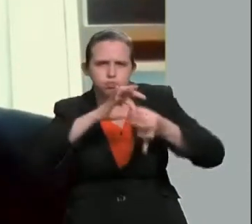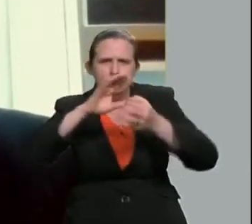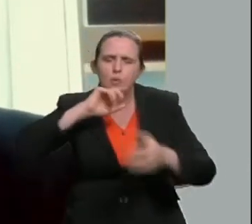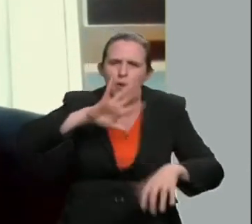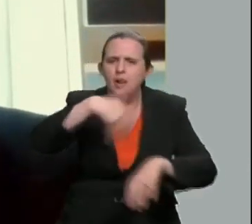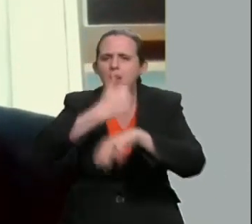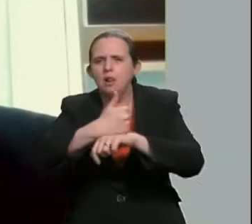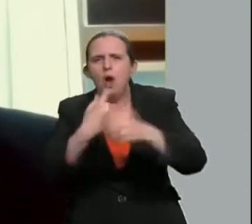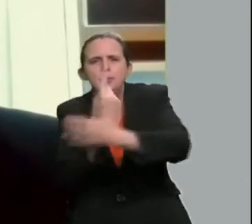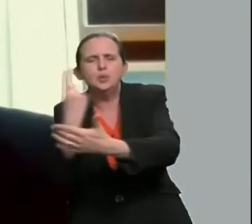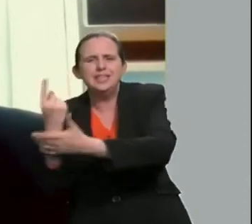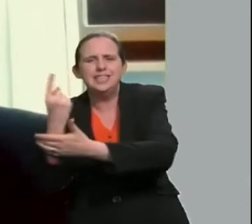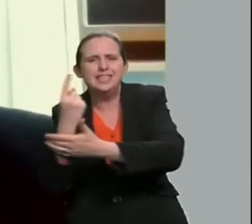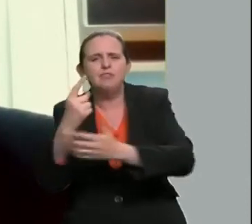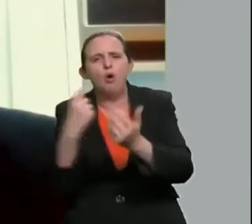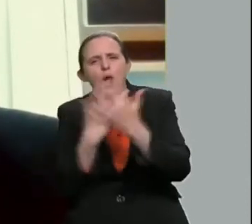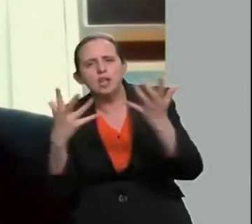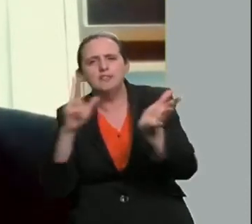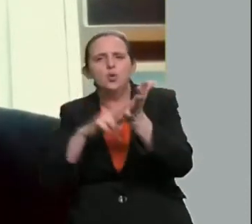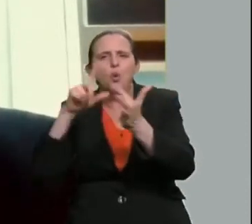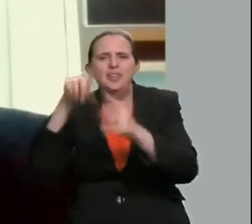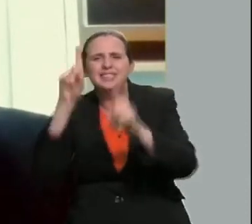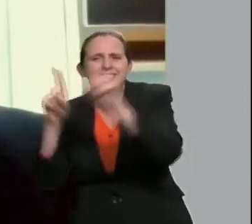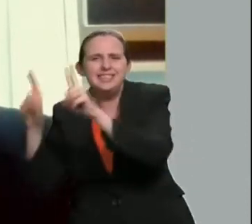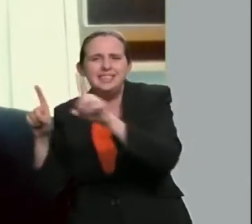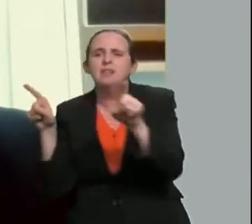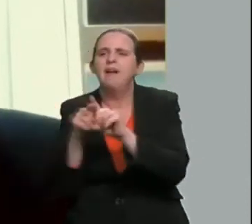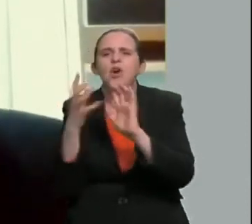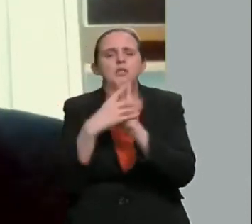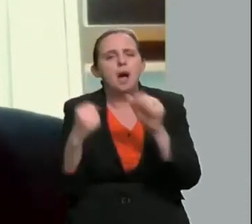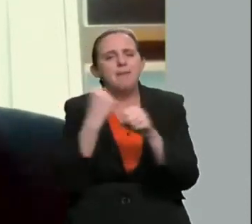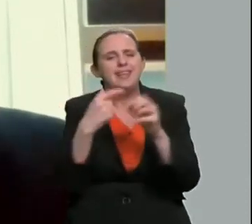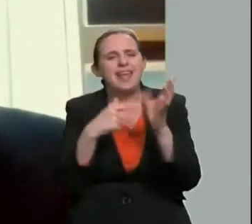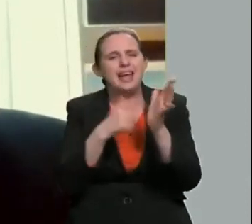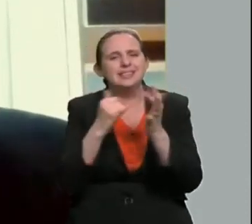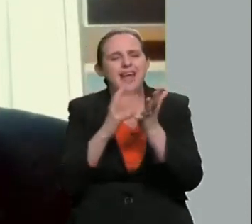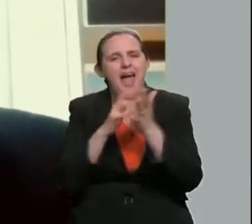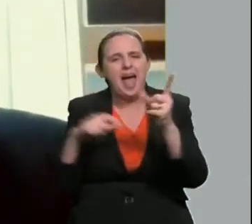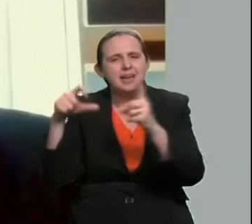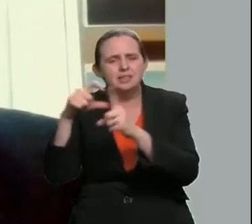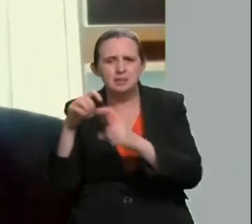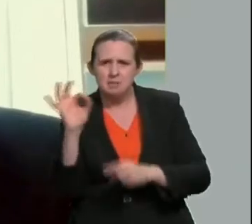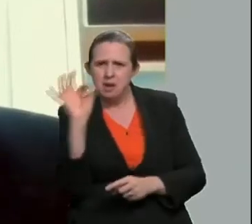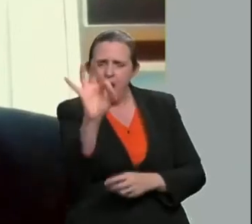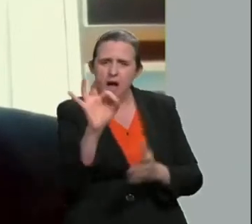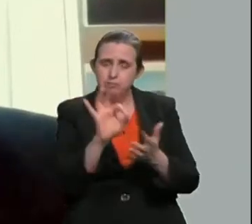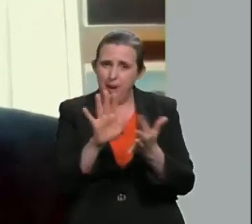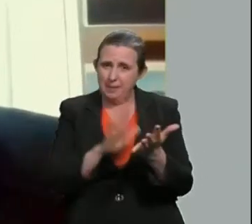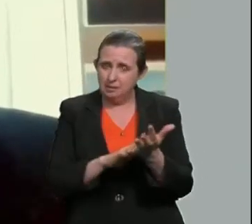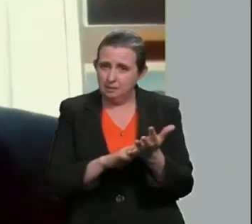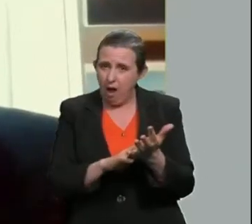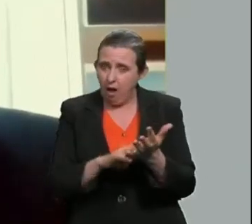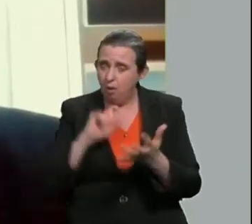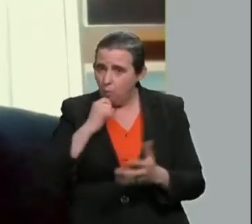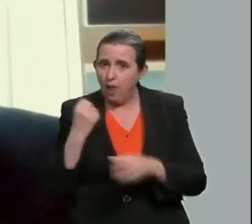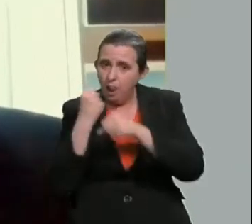like Gateshead. So as we strive to recover from the damage done to so many families and businesses by the pandemic, will the Prime Minister